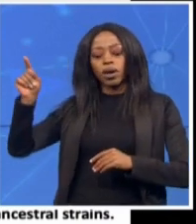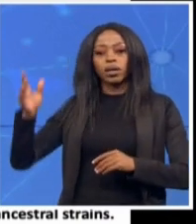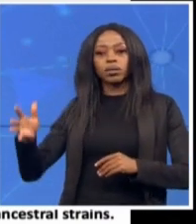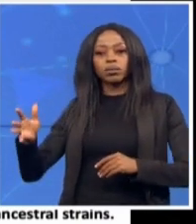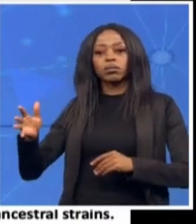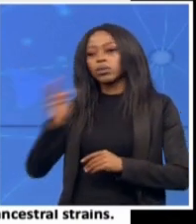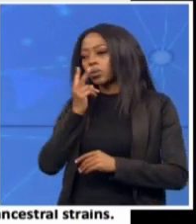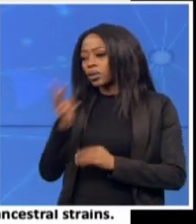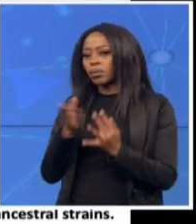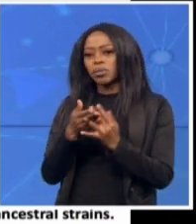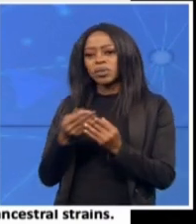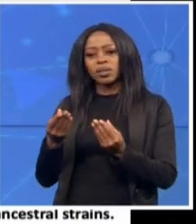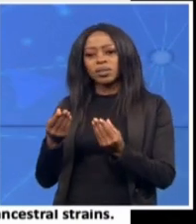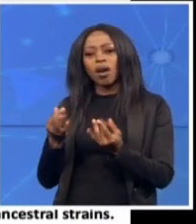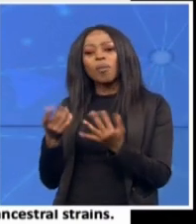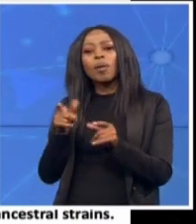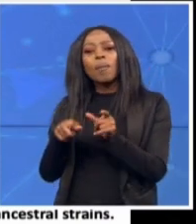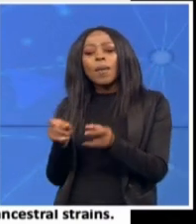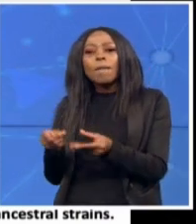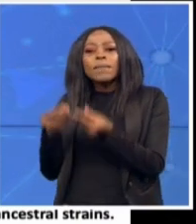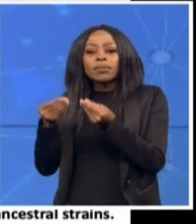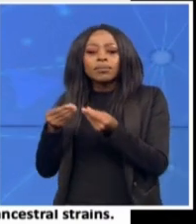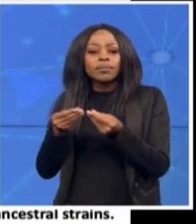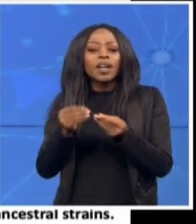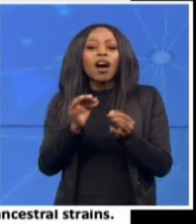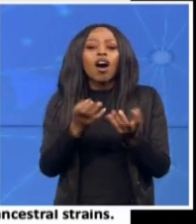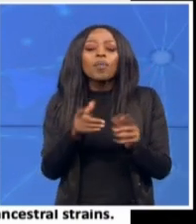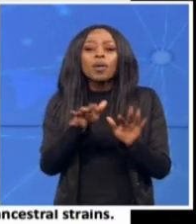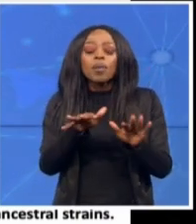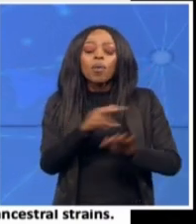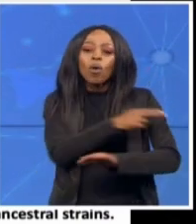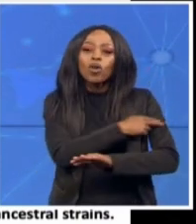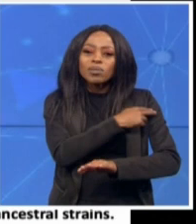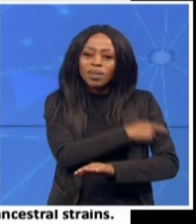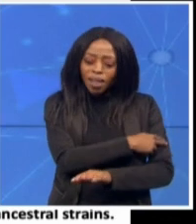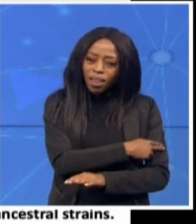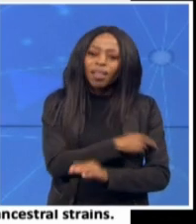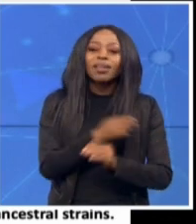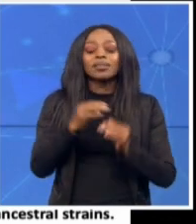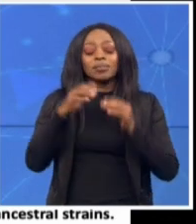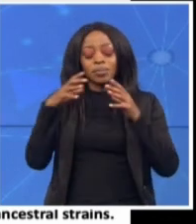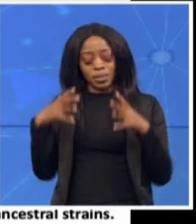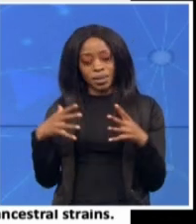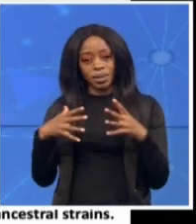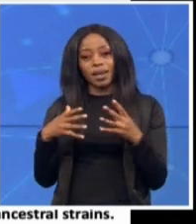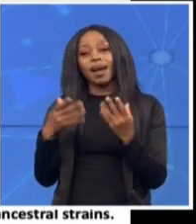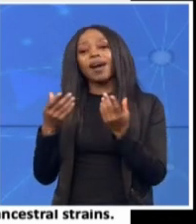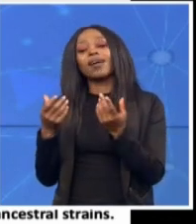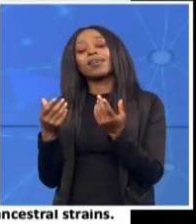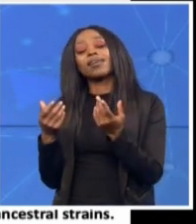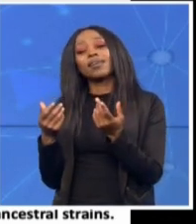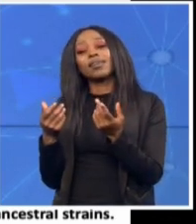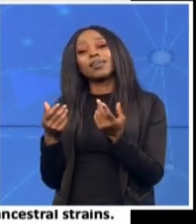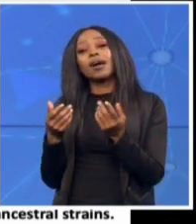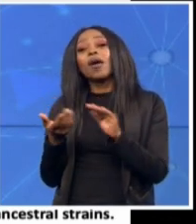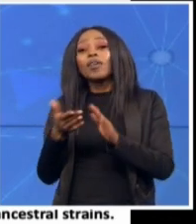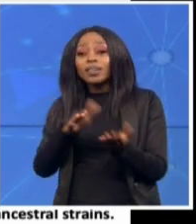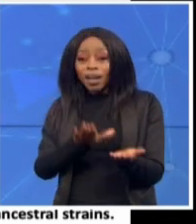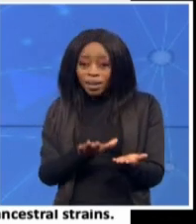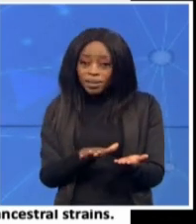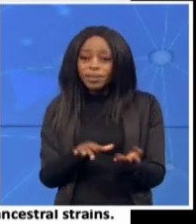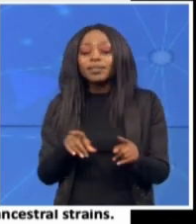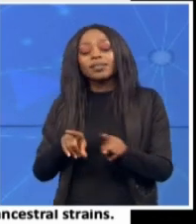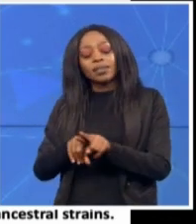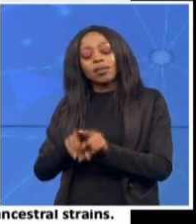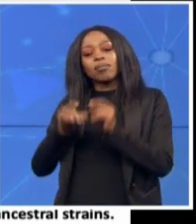and hospitalizations, there's a big gap. And then between the number of hospitalizations and deaths, there's a big gap. So new admissions currently is